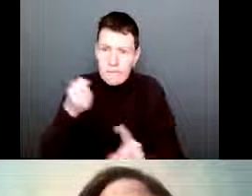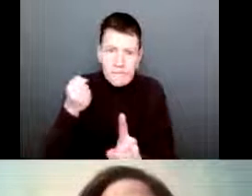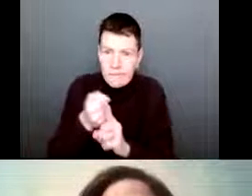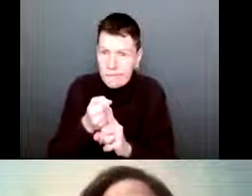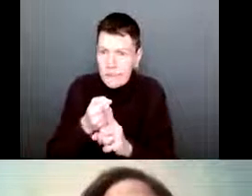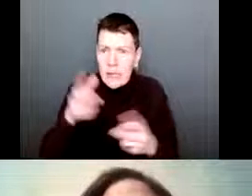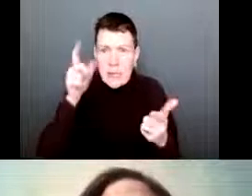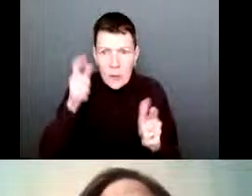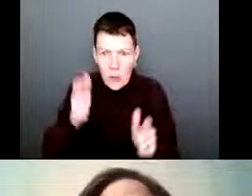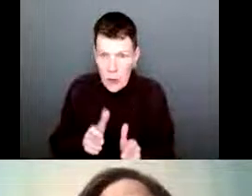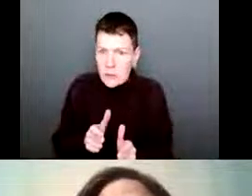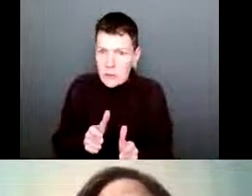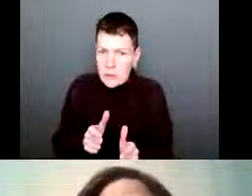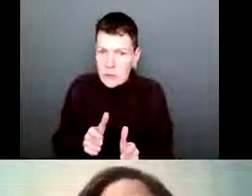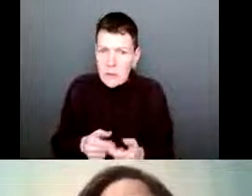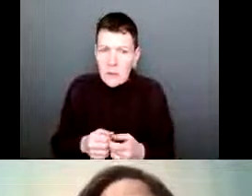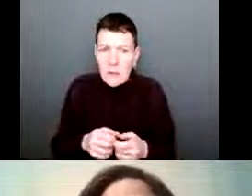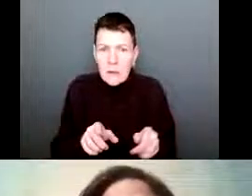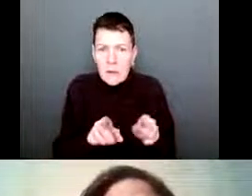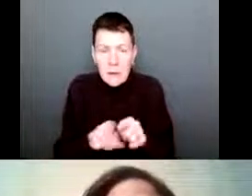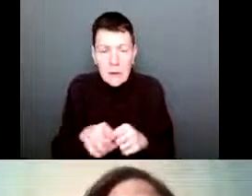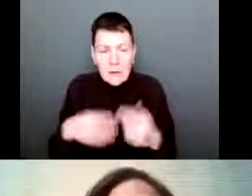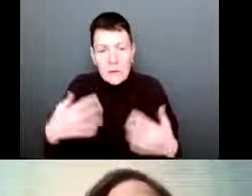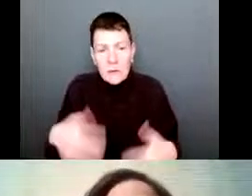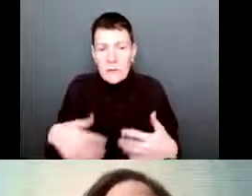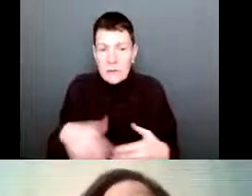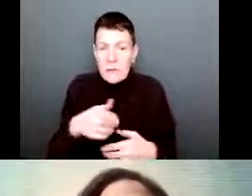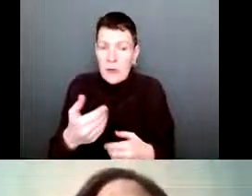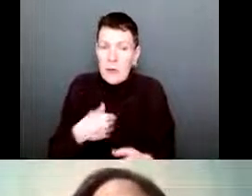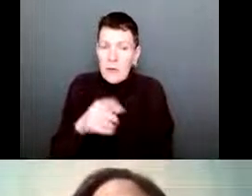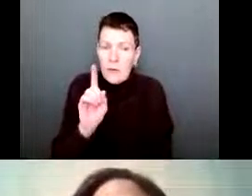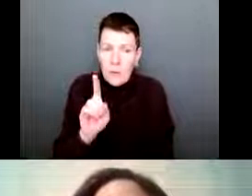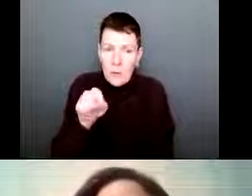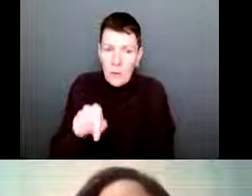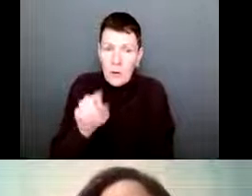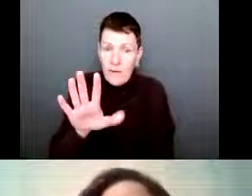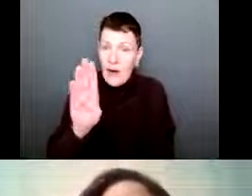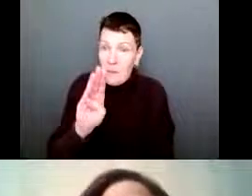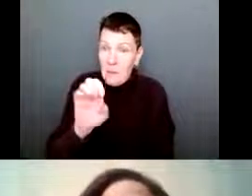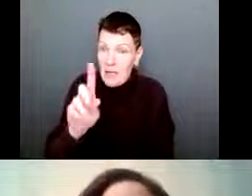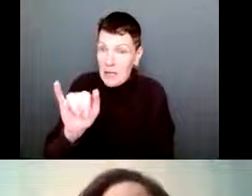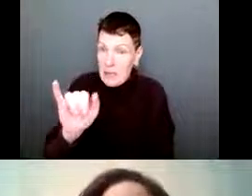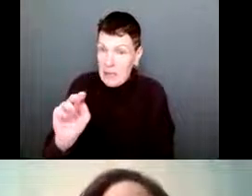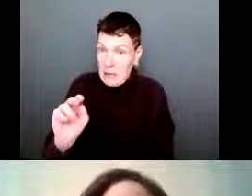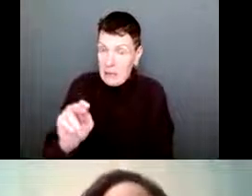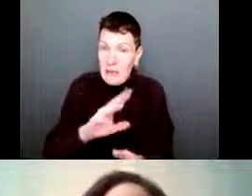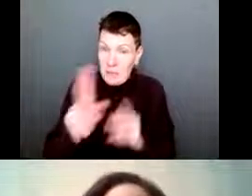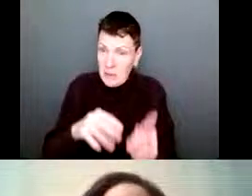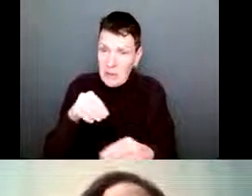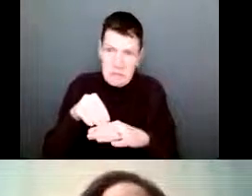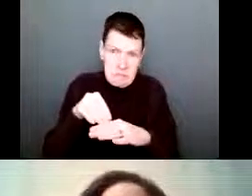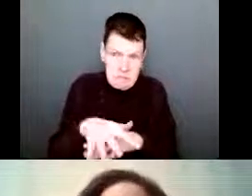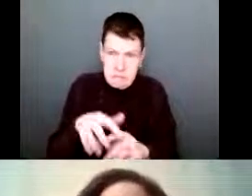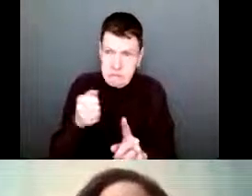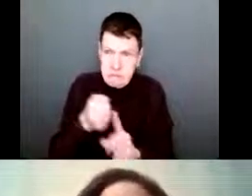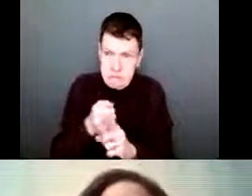with hearing loss, and we go to a staggering point of having 1.5 billion people affected by hearing loss all